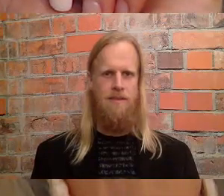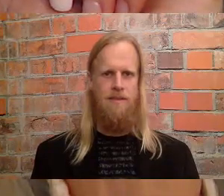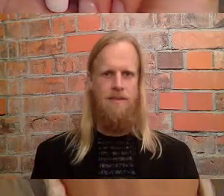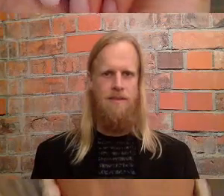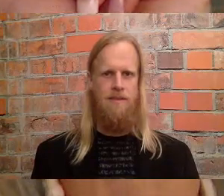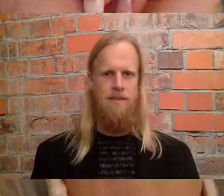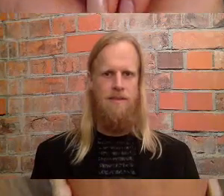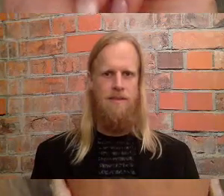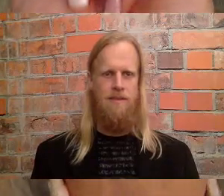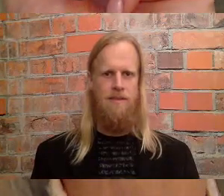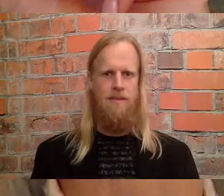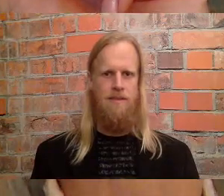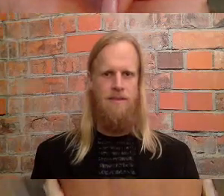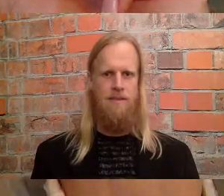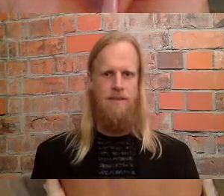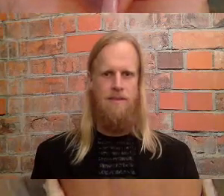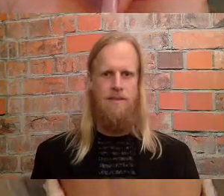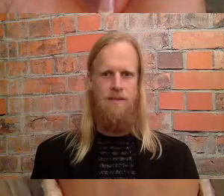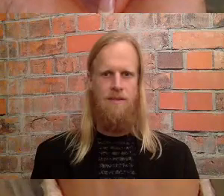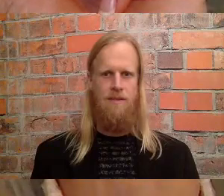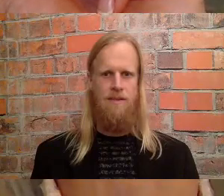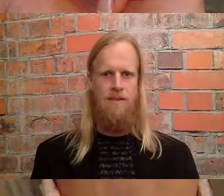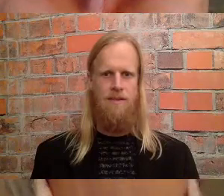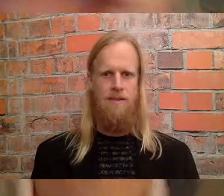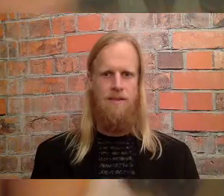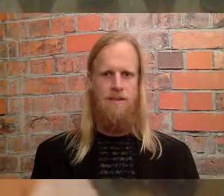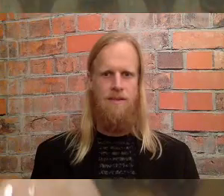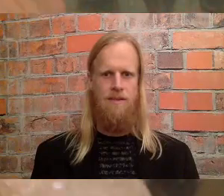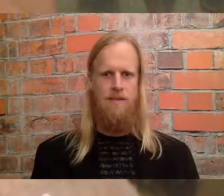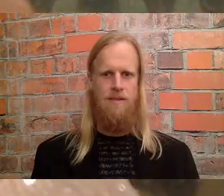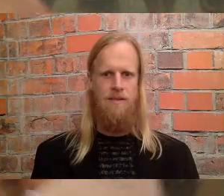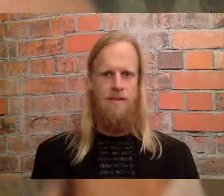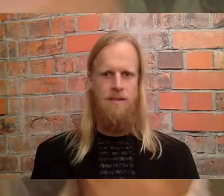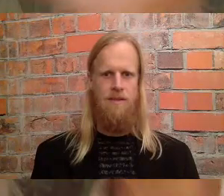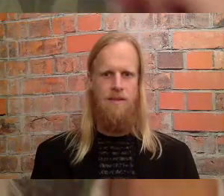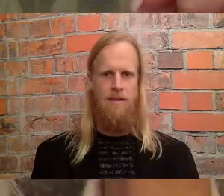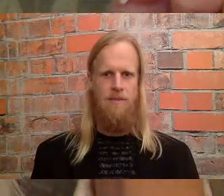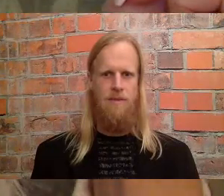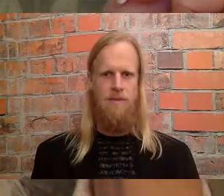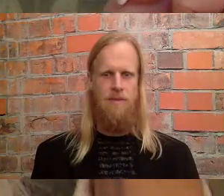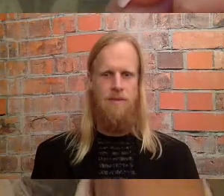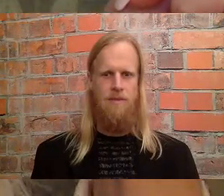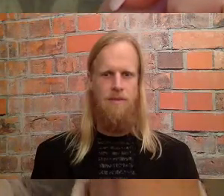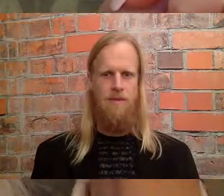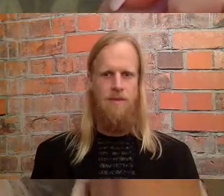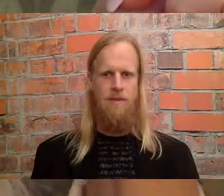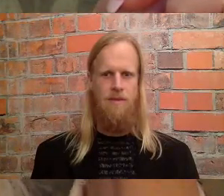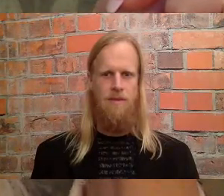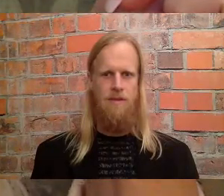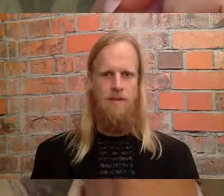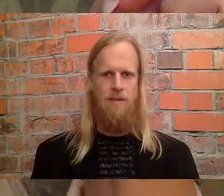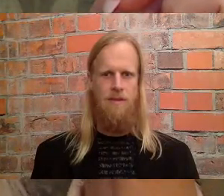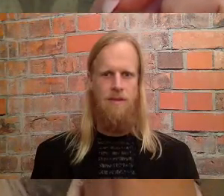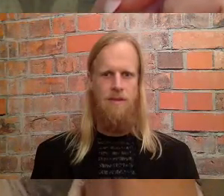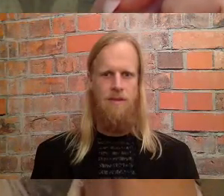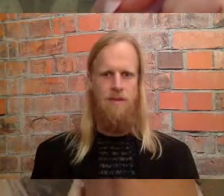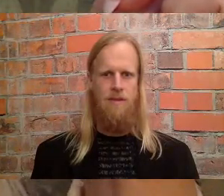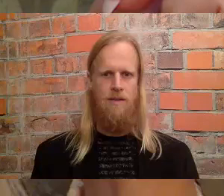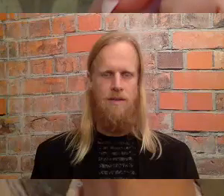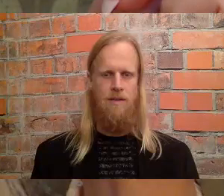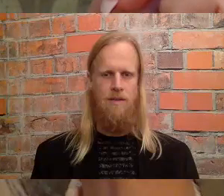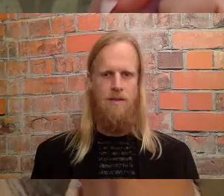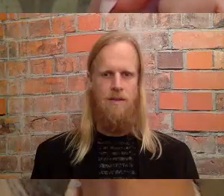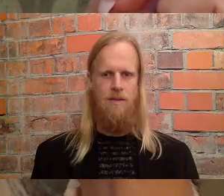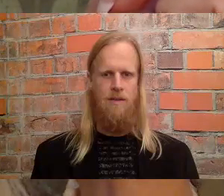Fiona says, to flow, to support people, to be a story weaver, to love and be love. Danielle says, to share a